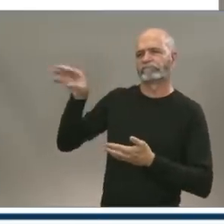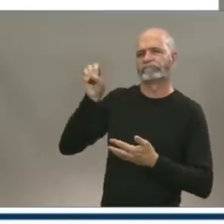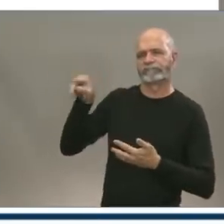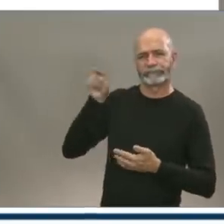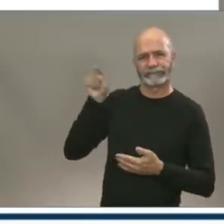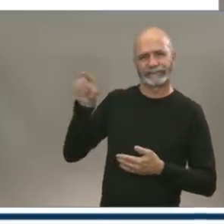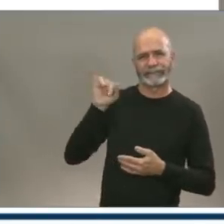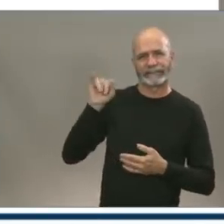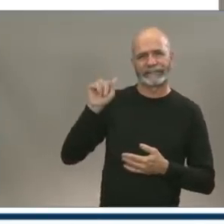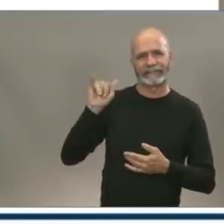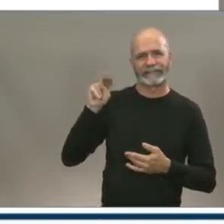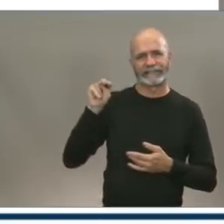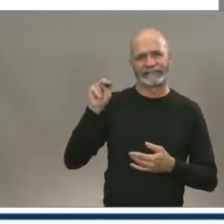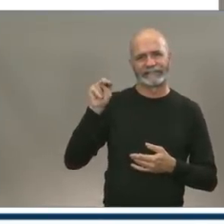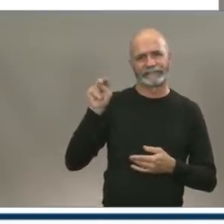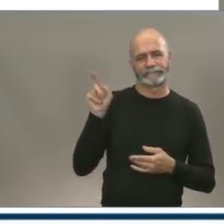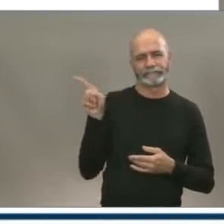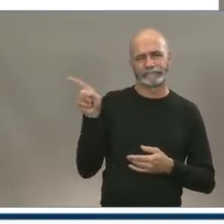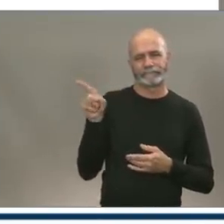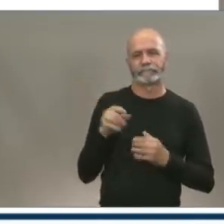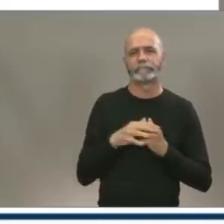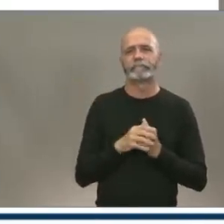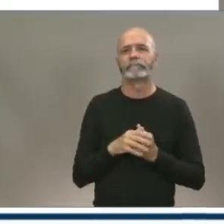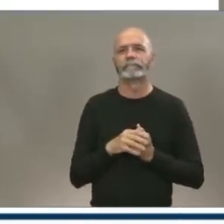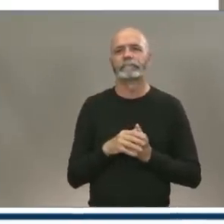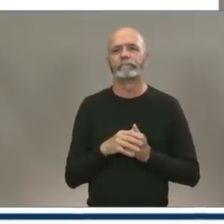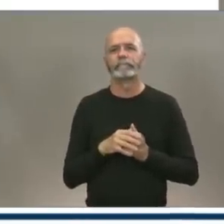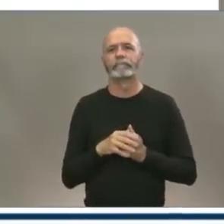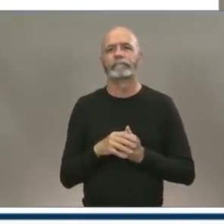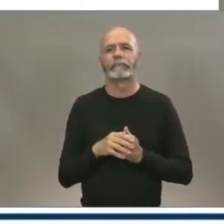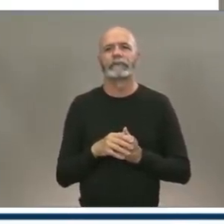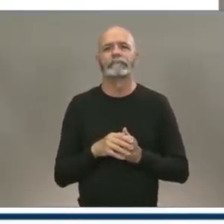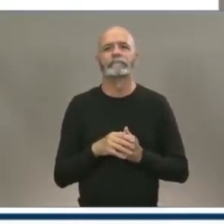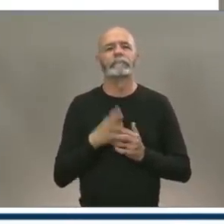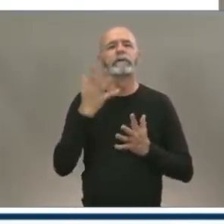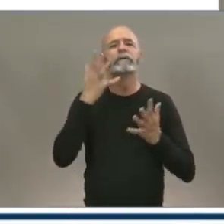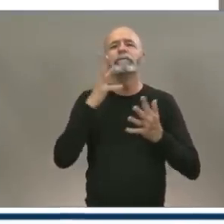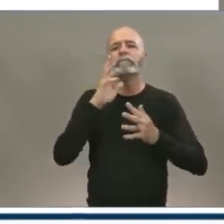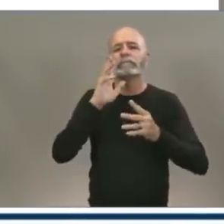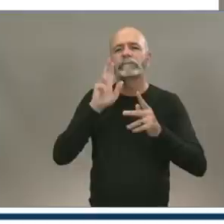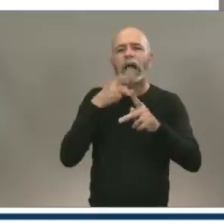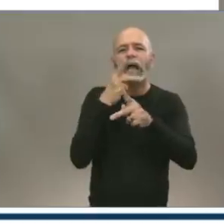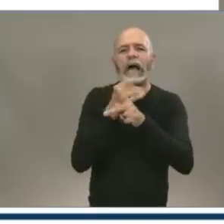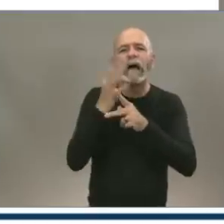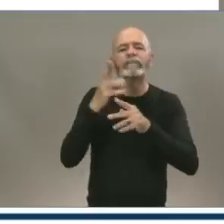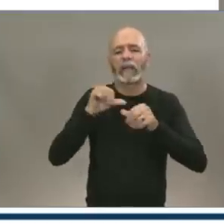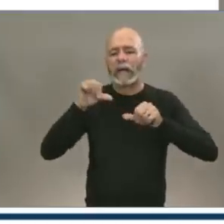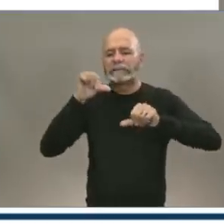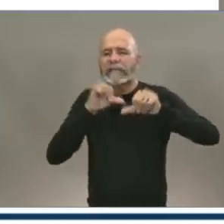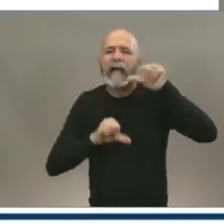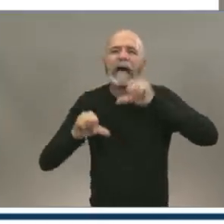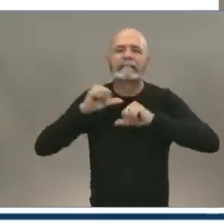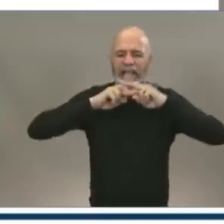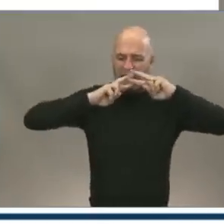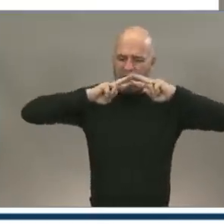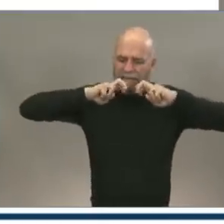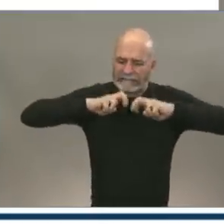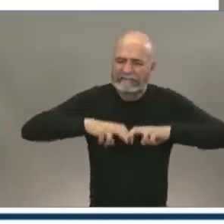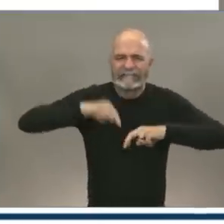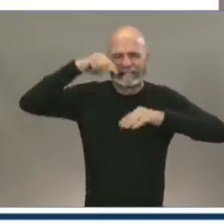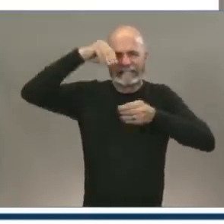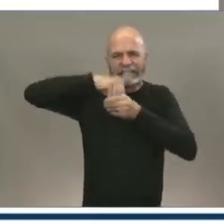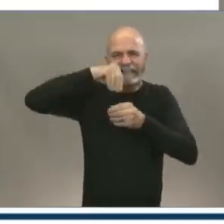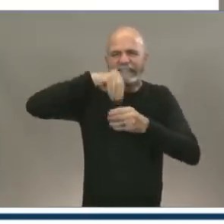for me, everything comes back to what's the science, what is the epidemiologic rationale, and I don't feel that there's any solid